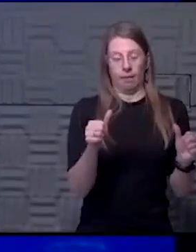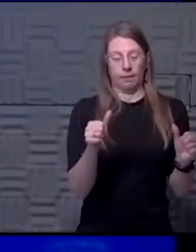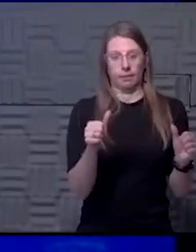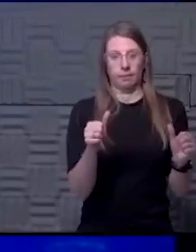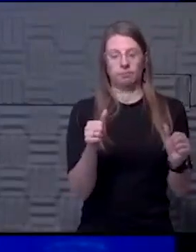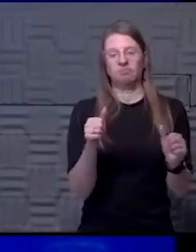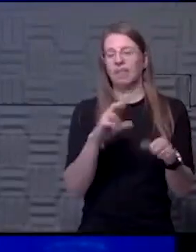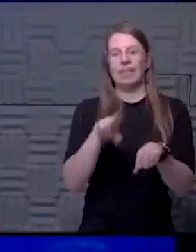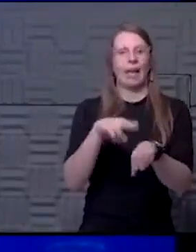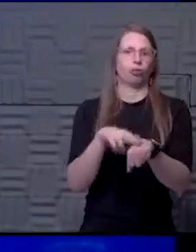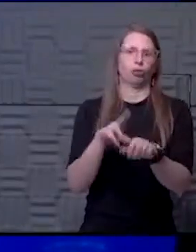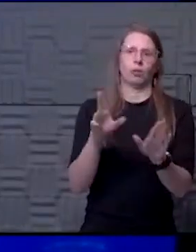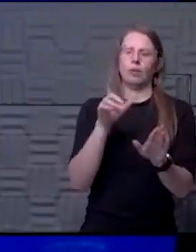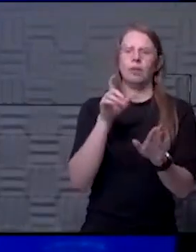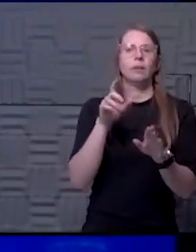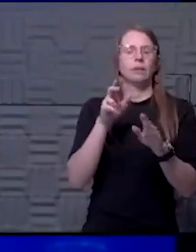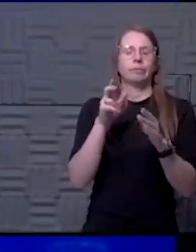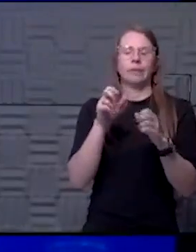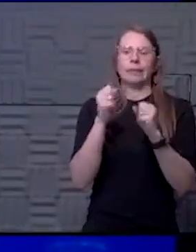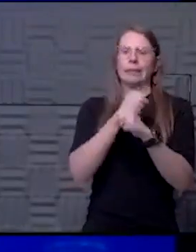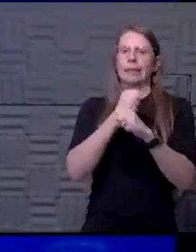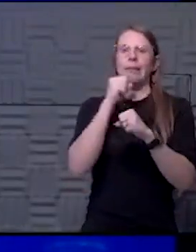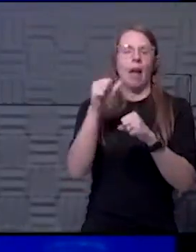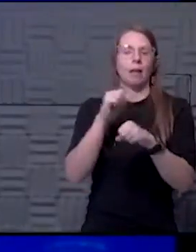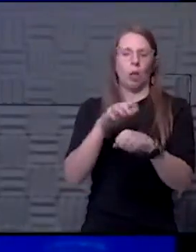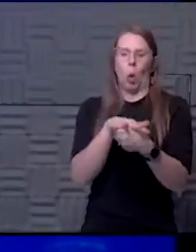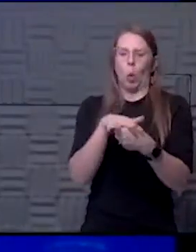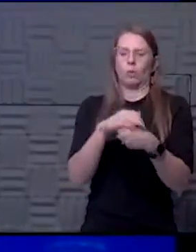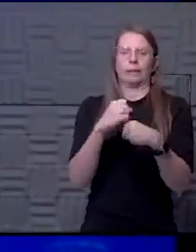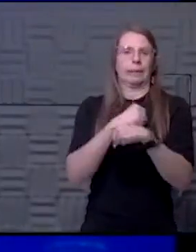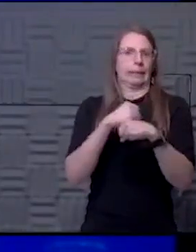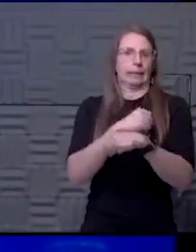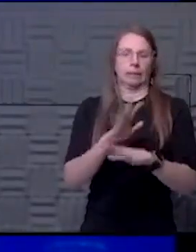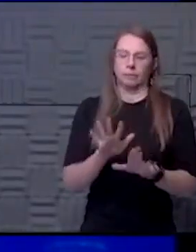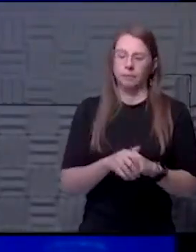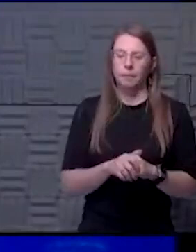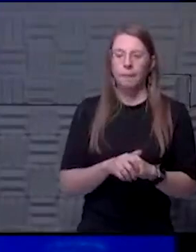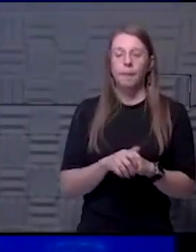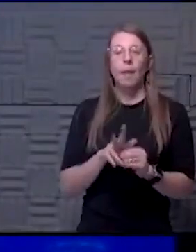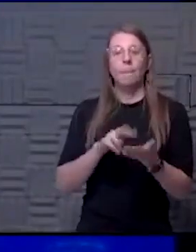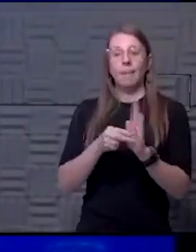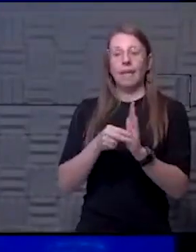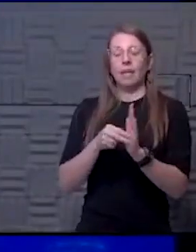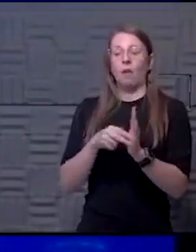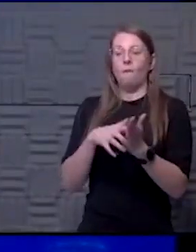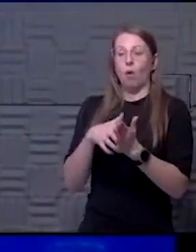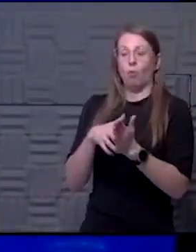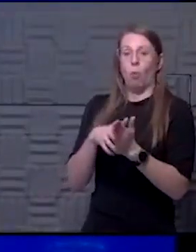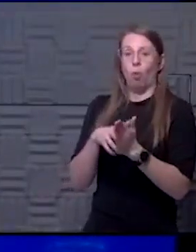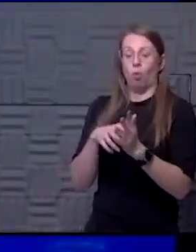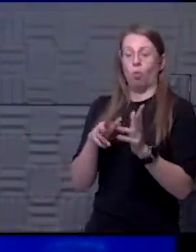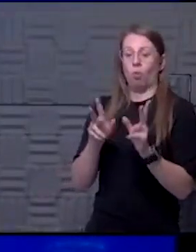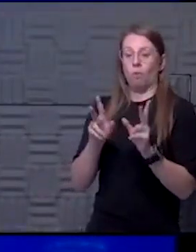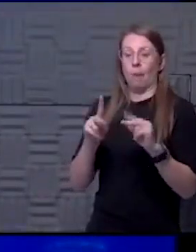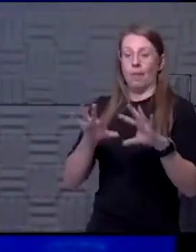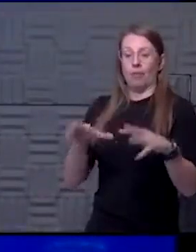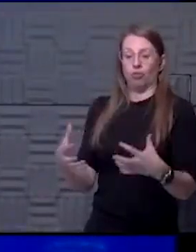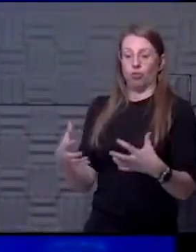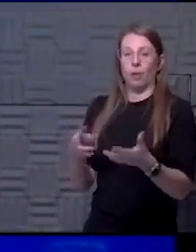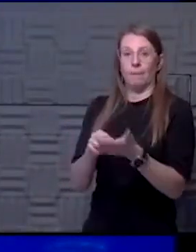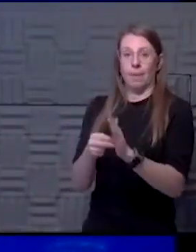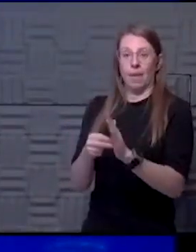that's true nationally. That's just not a local statistic. So what it really means is even when you move to vulnerable populations, the idea we're going to get everybody vaccinated